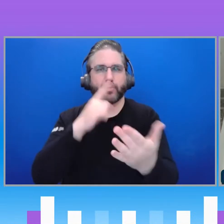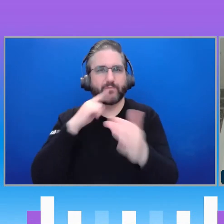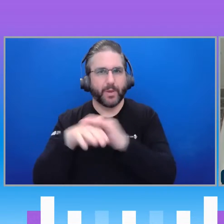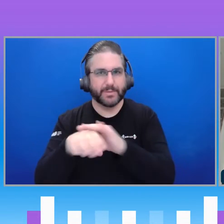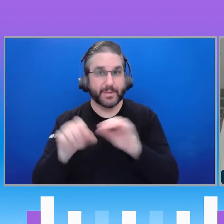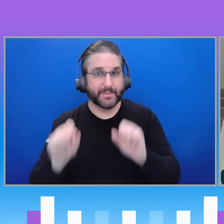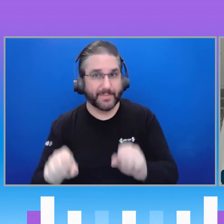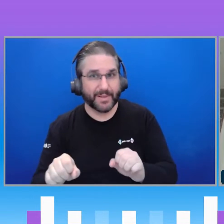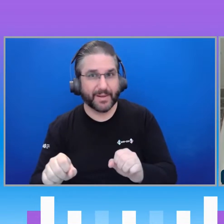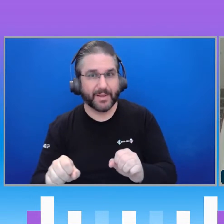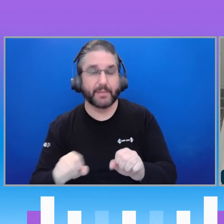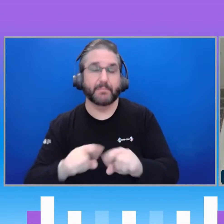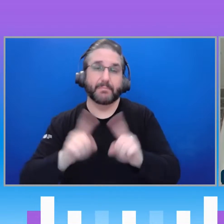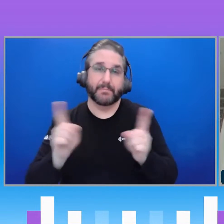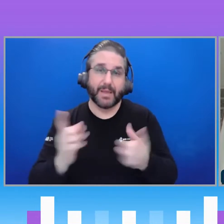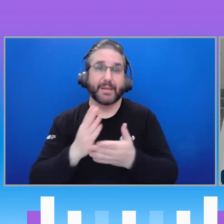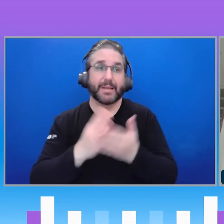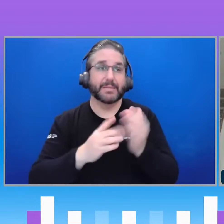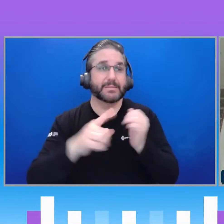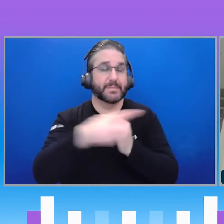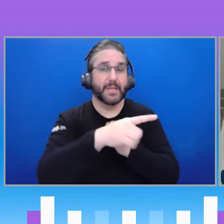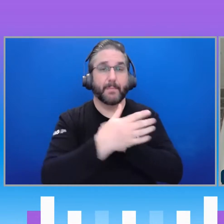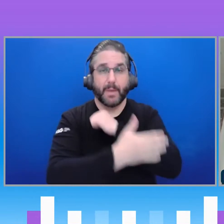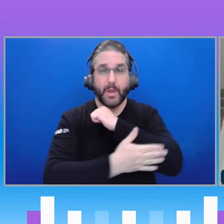may have other